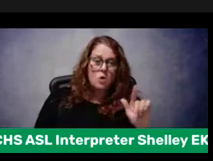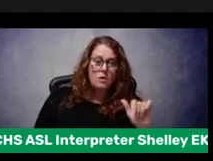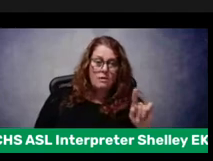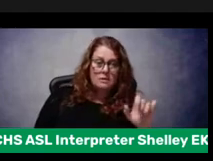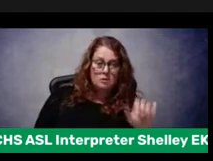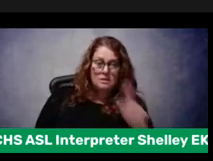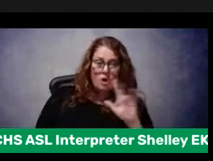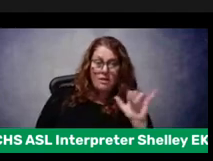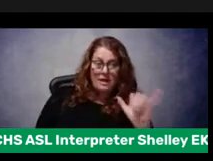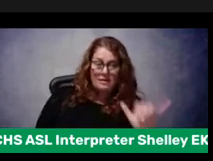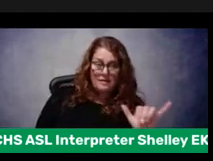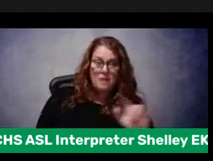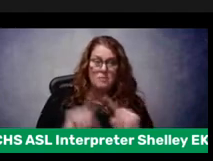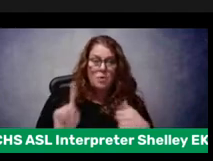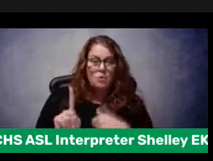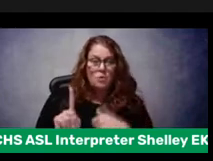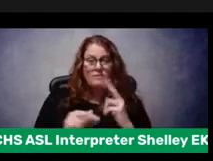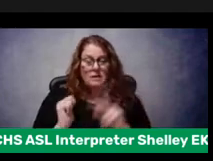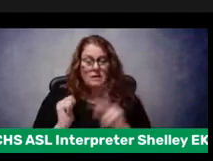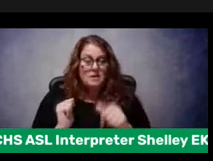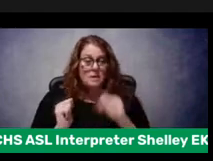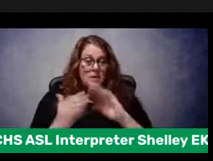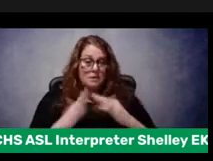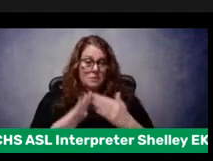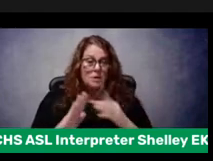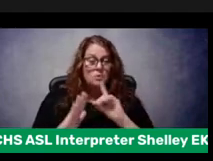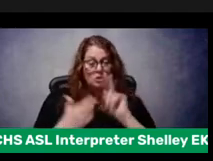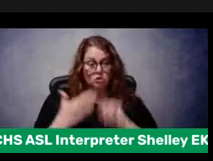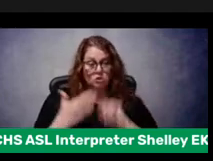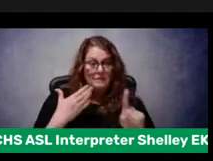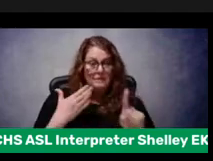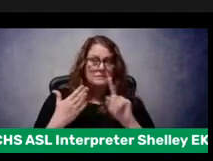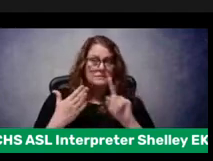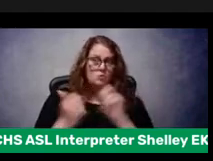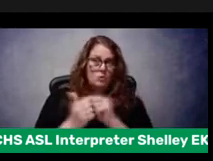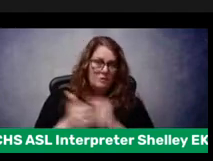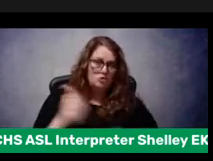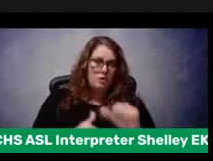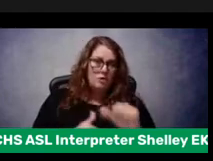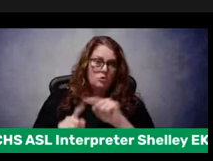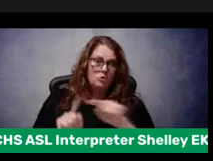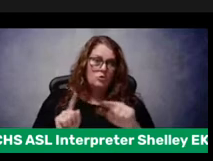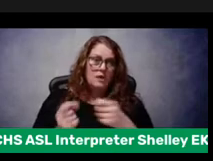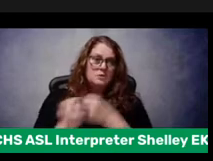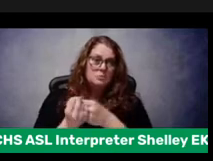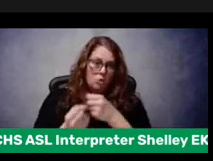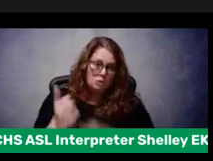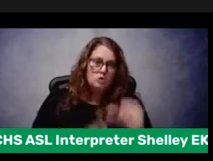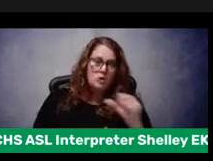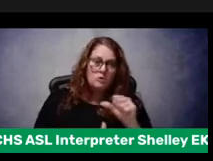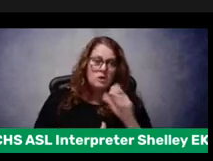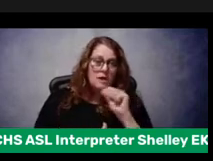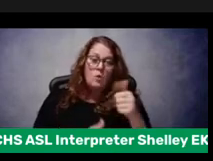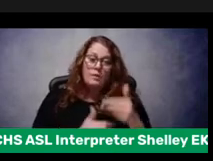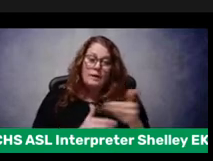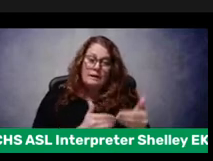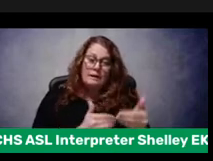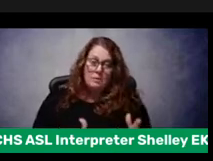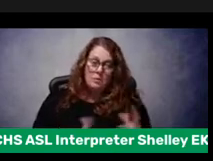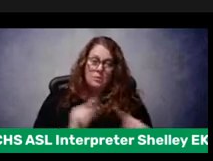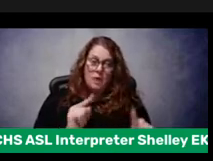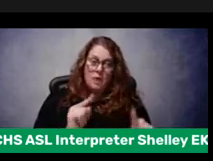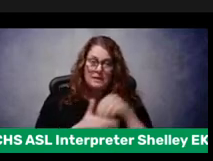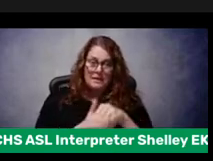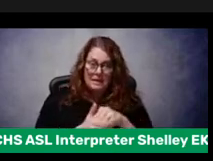but we have built this community that really checks in on one another and supports each other, not just our neighbors, but those of us within